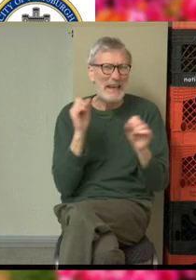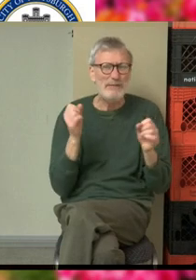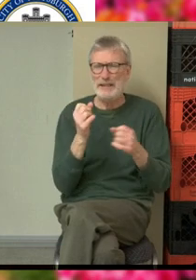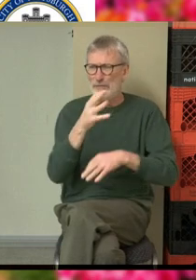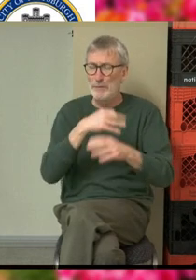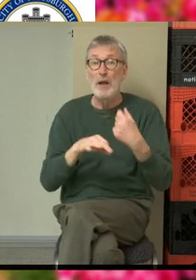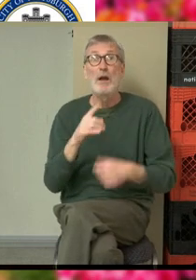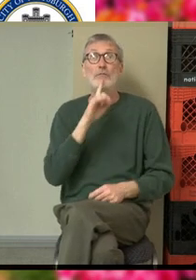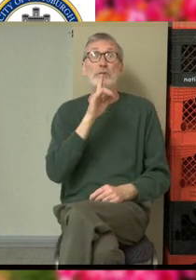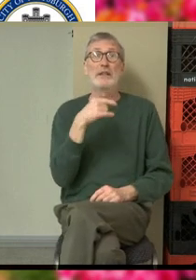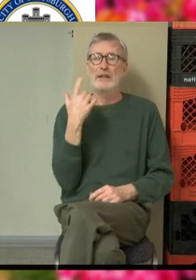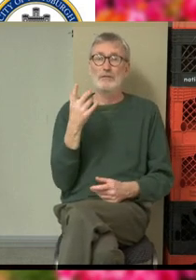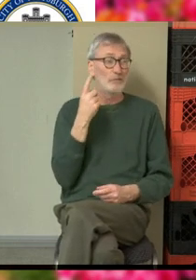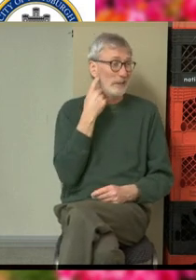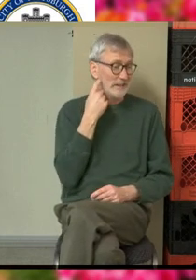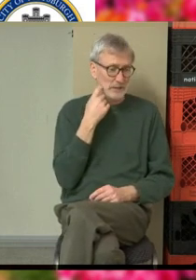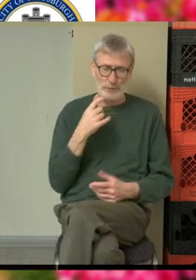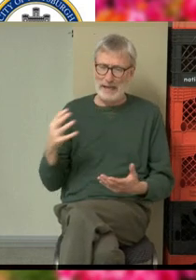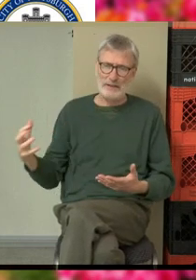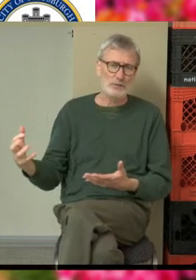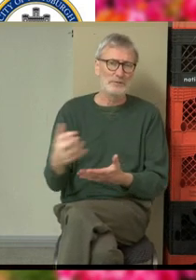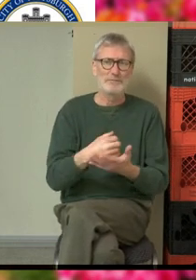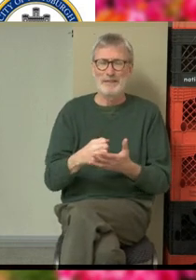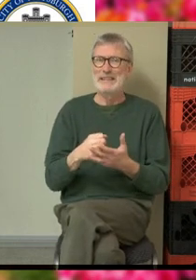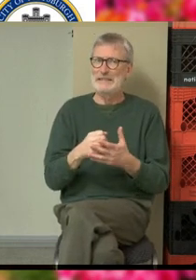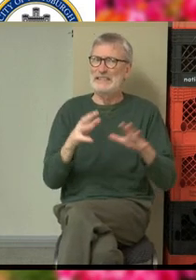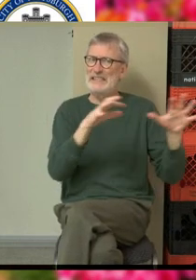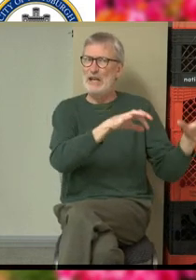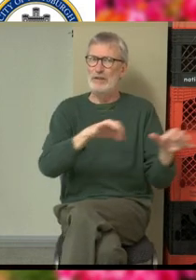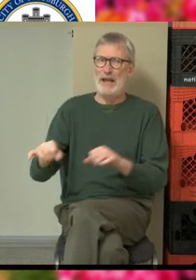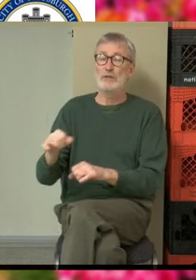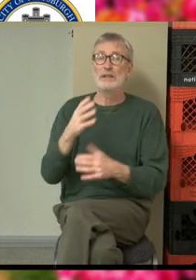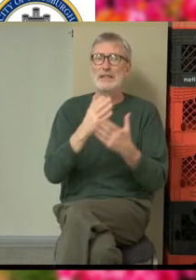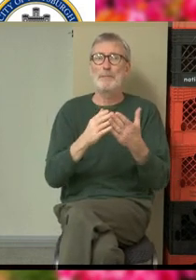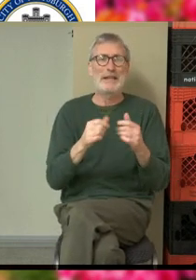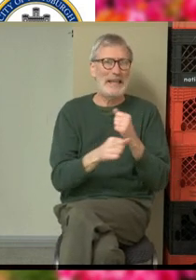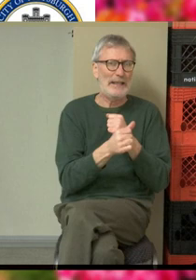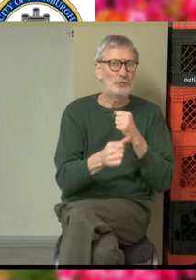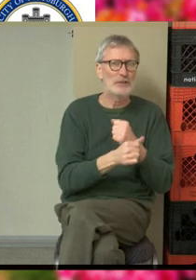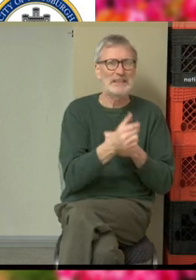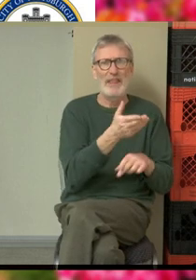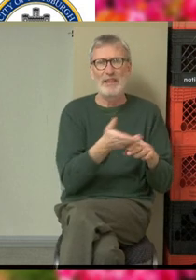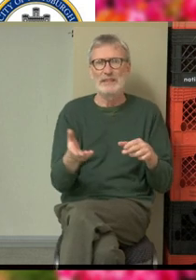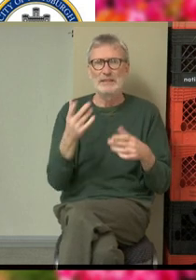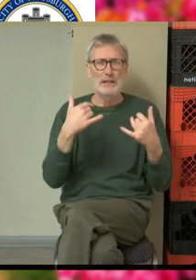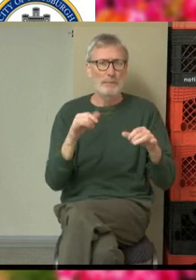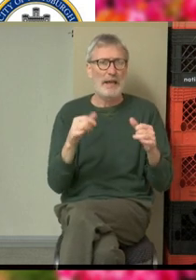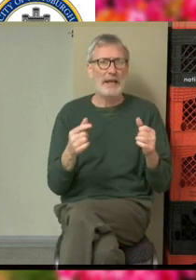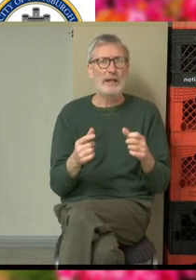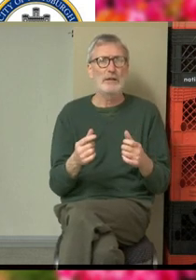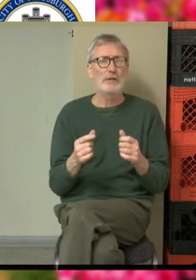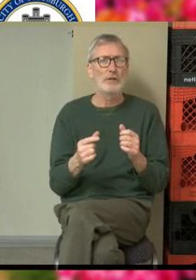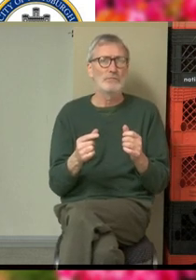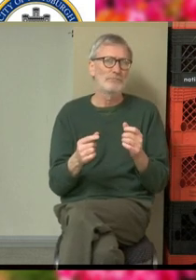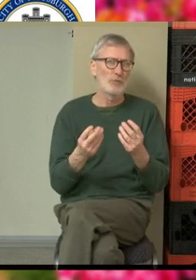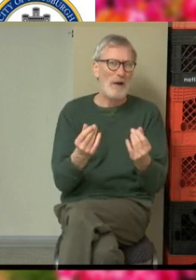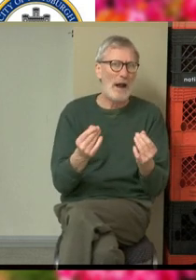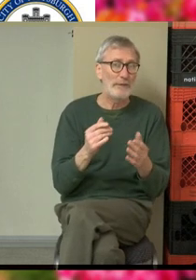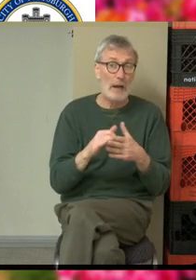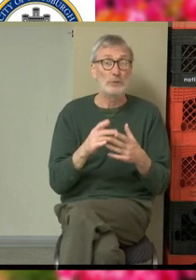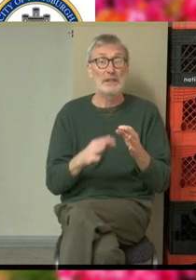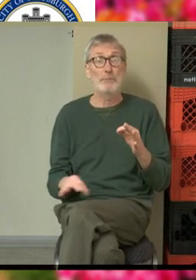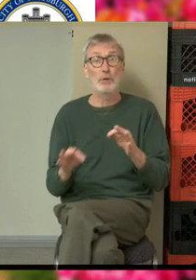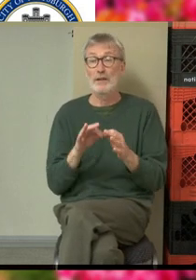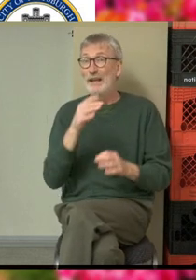playground, unfortunately, due to some unsafe conditions there. So that's obviously a very high priority.